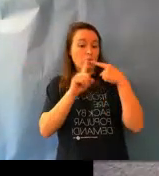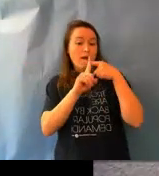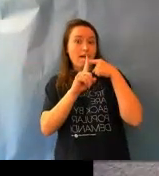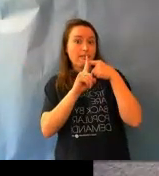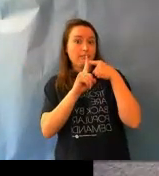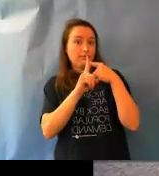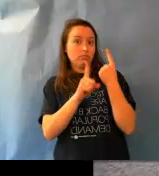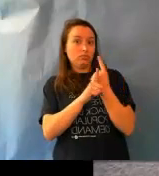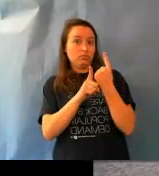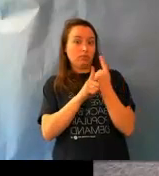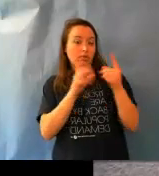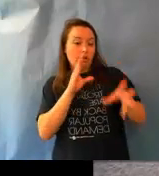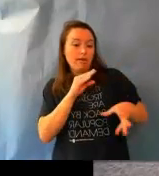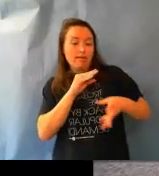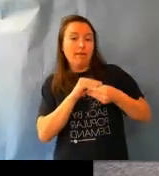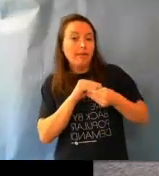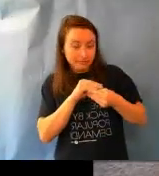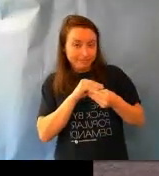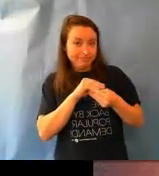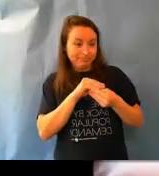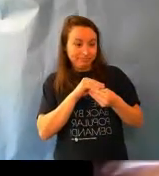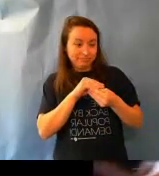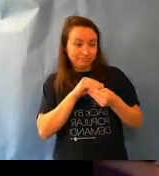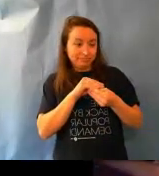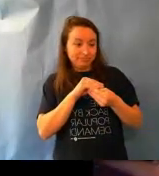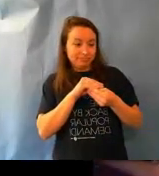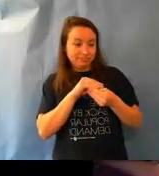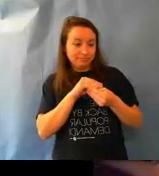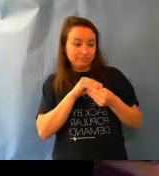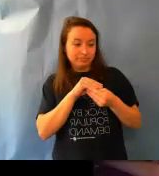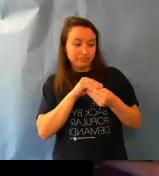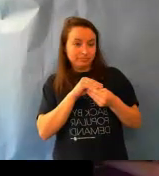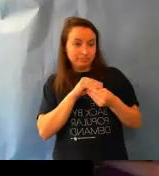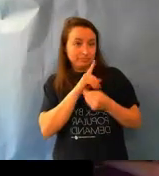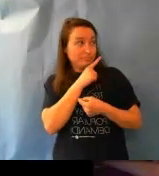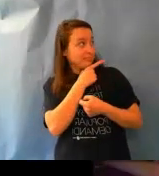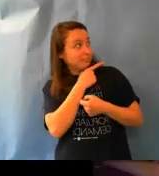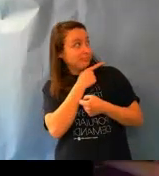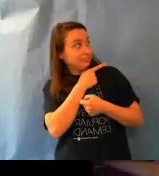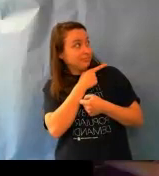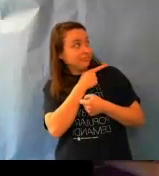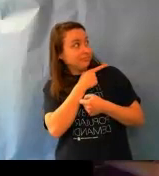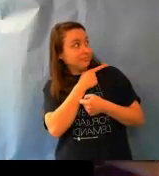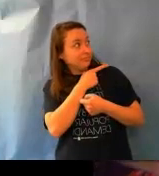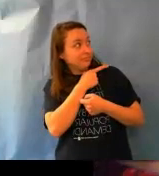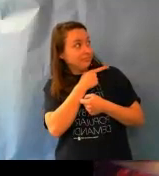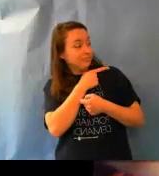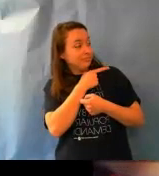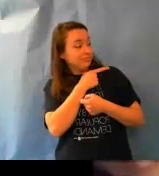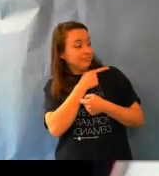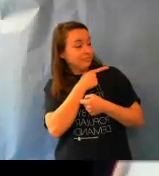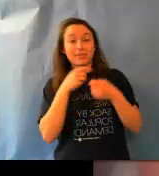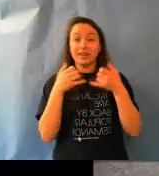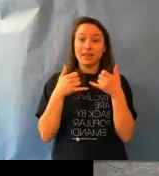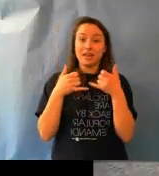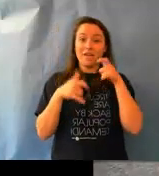or subtracting? We're going to be adding. So I'm going to draw a plus sign and then my 3 flowers. So